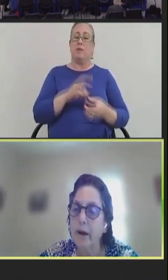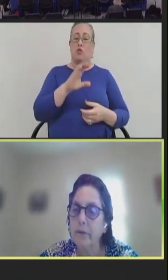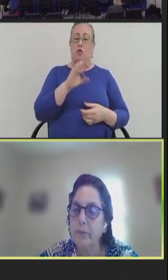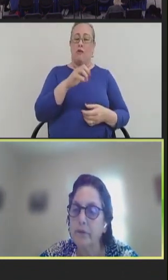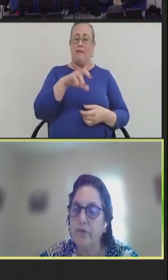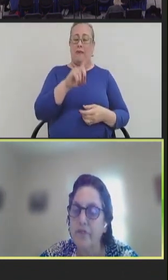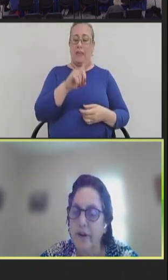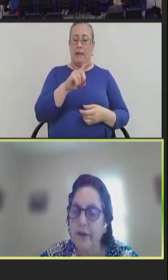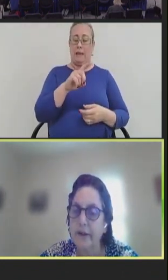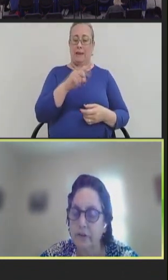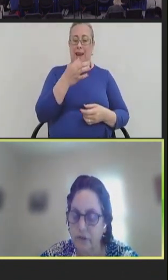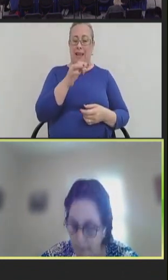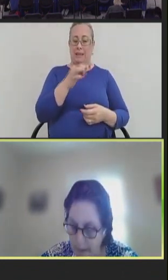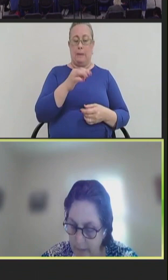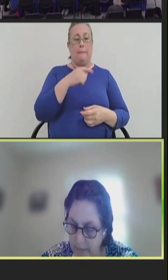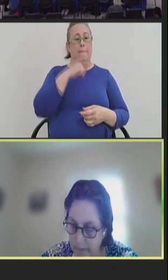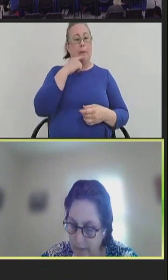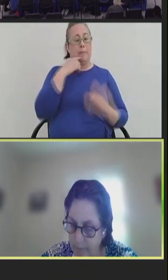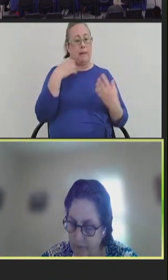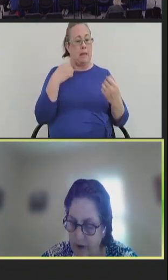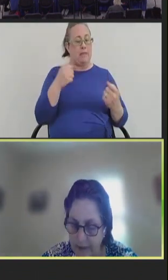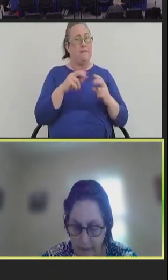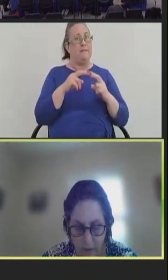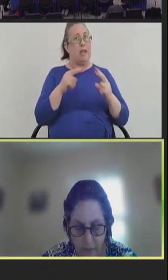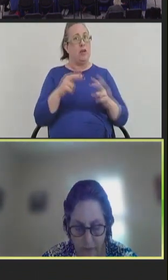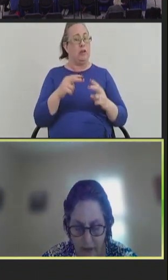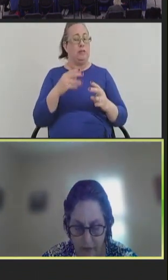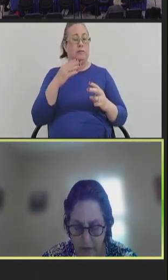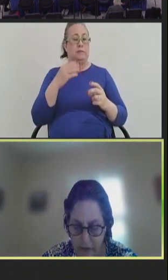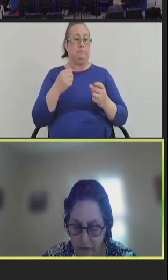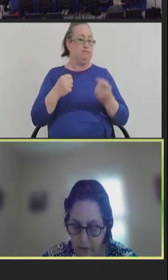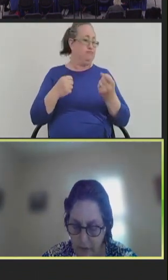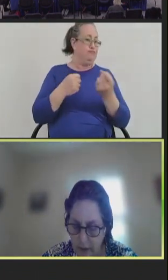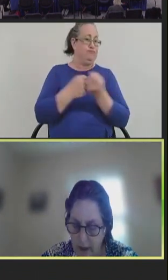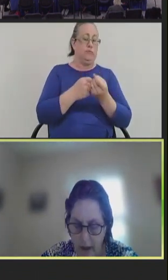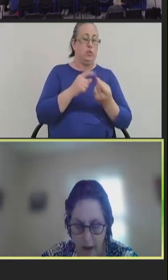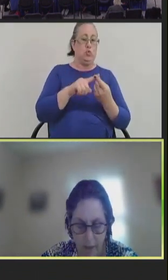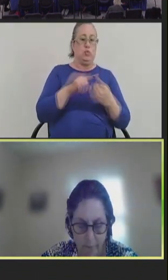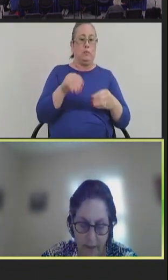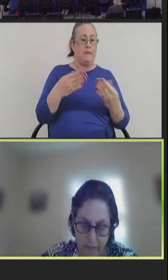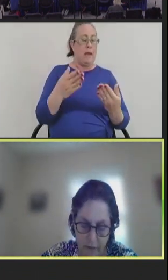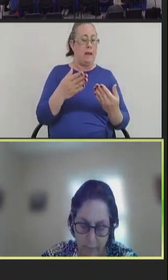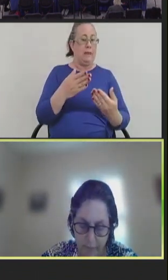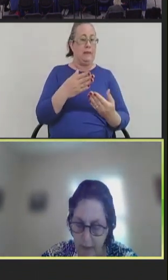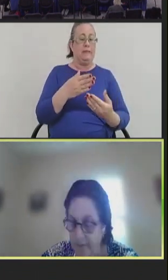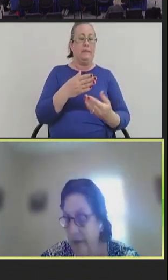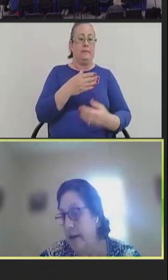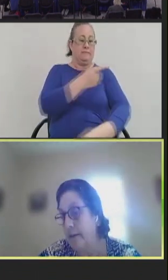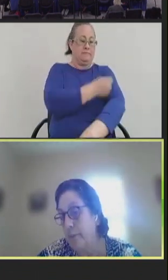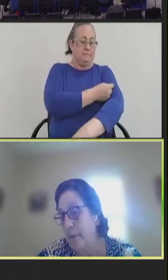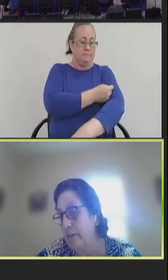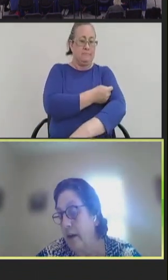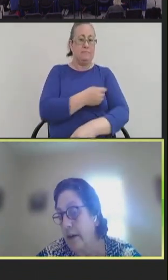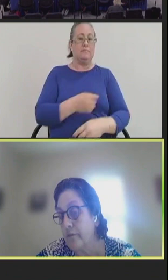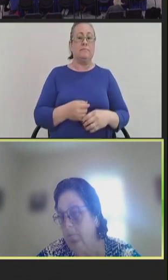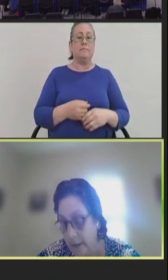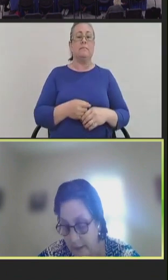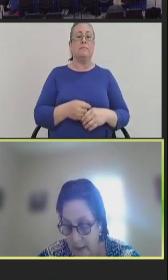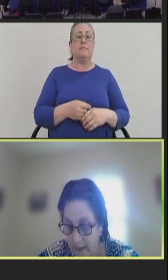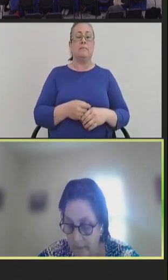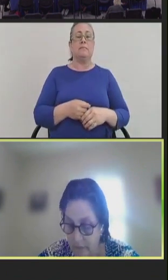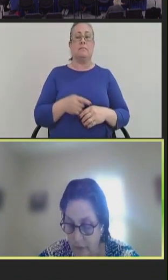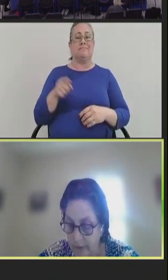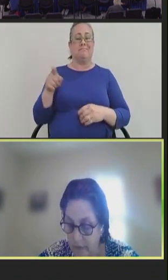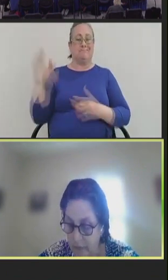public health was very instrumental in providing COVID vaccination, and they spent a lot of